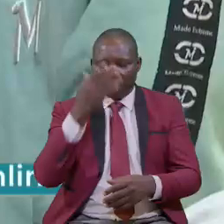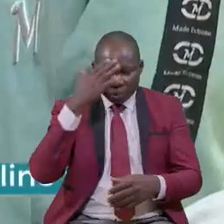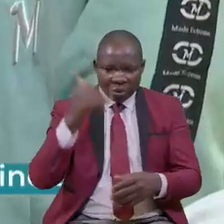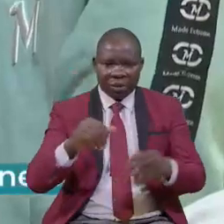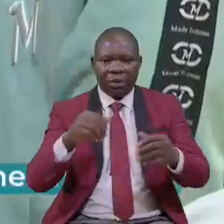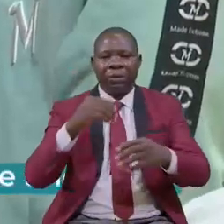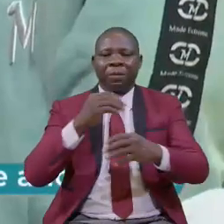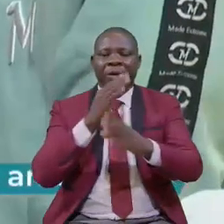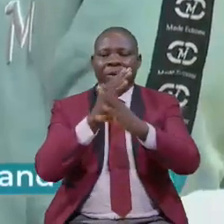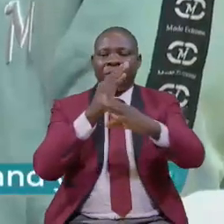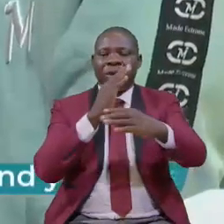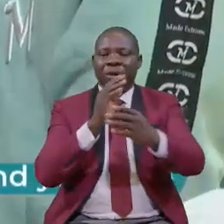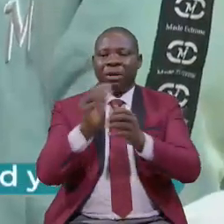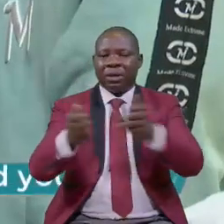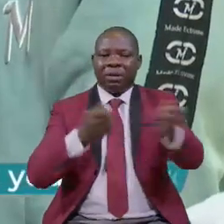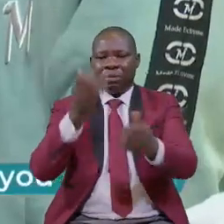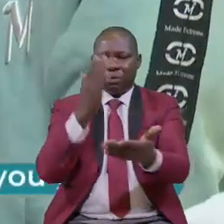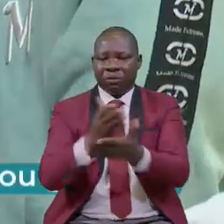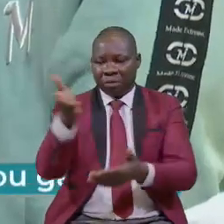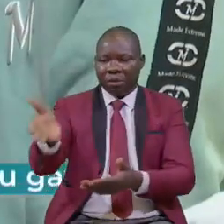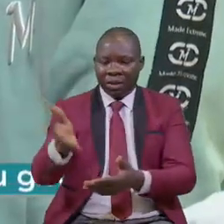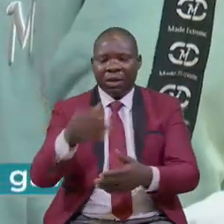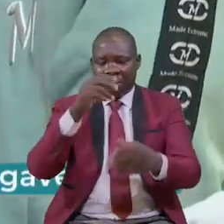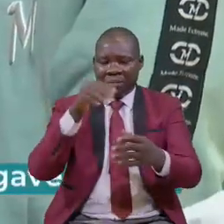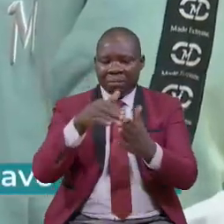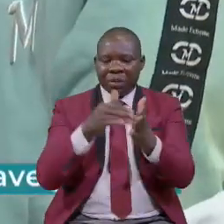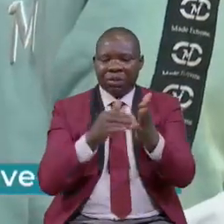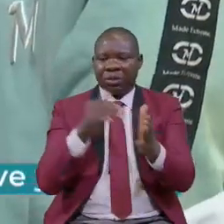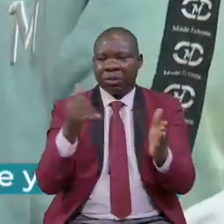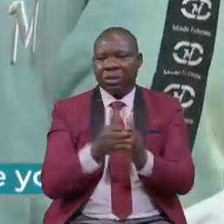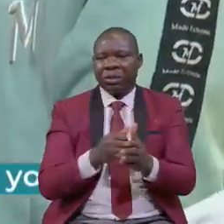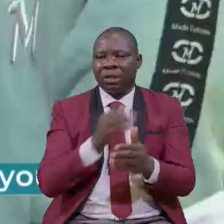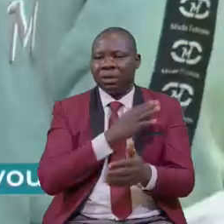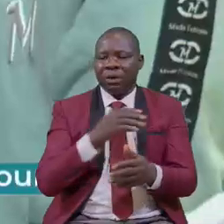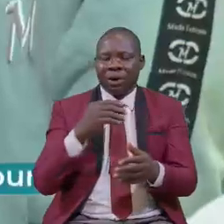give be correct. Please, your telephone number,